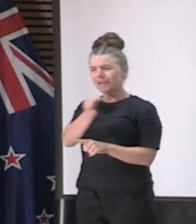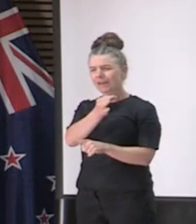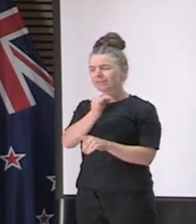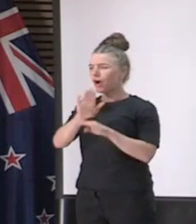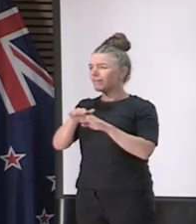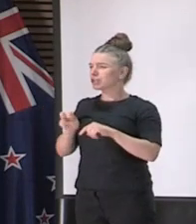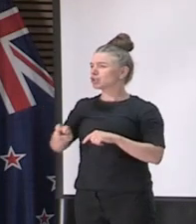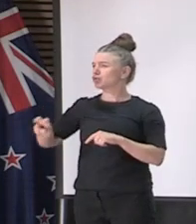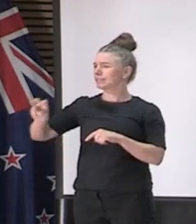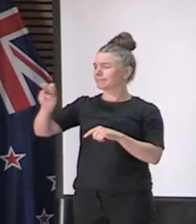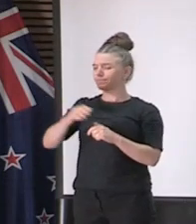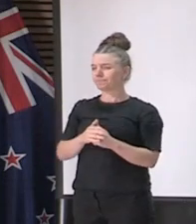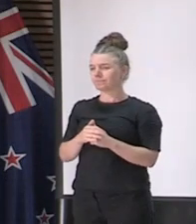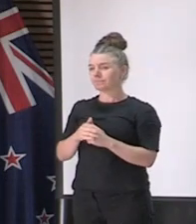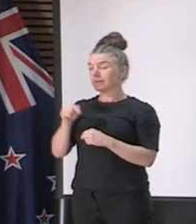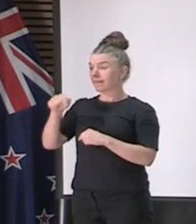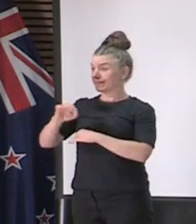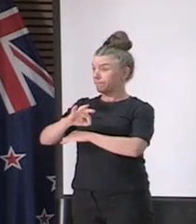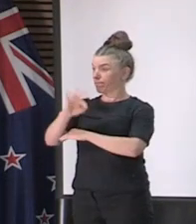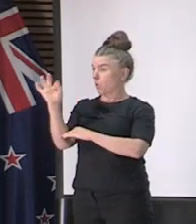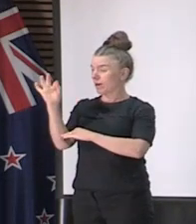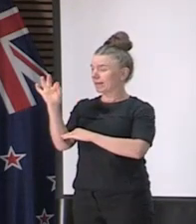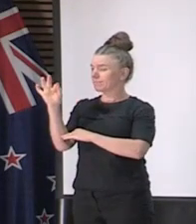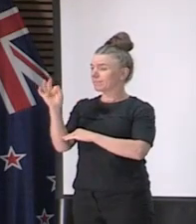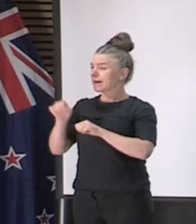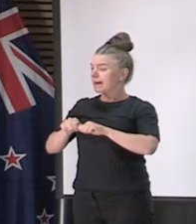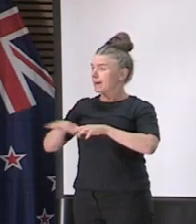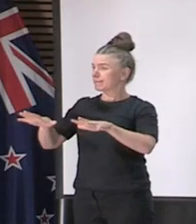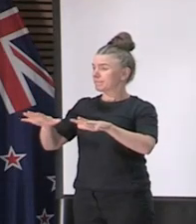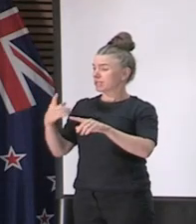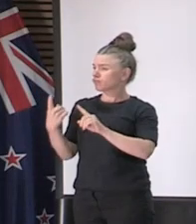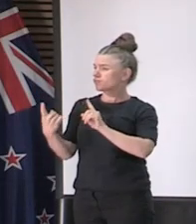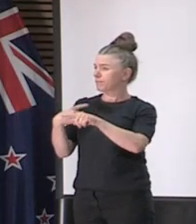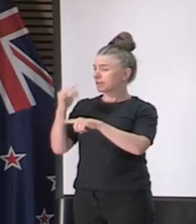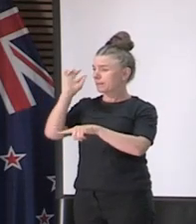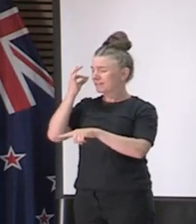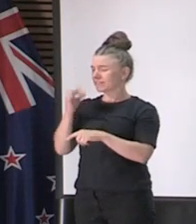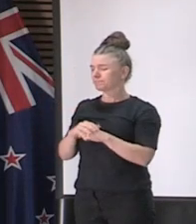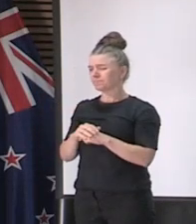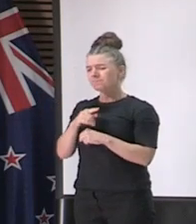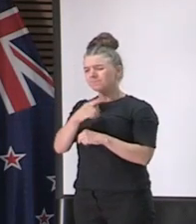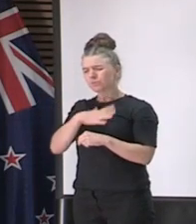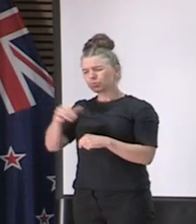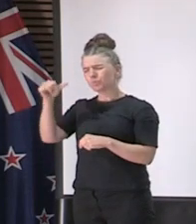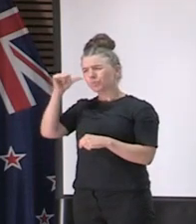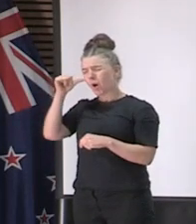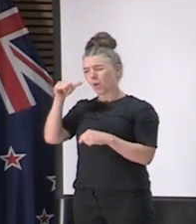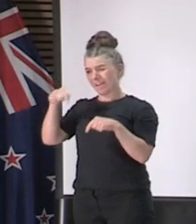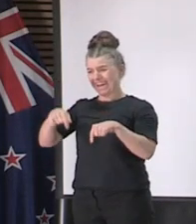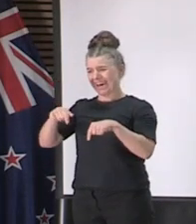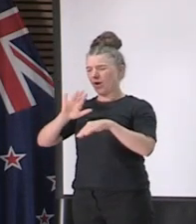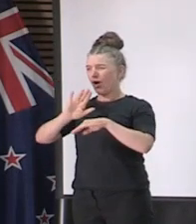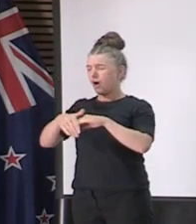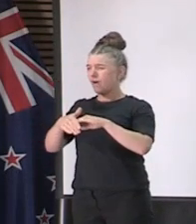The tourist leaders who spoke at the committee this morning were saying they need clarity on the wage subsidy. Now they can't wait till Thursday.